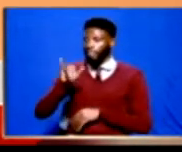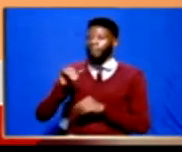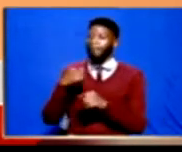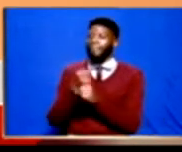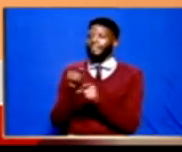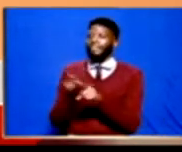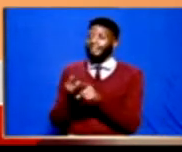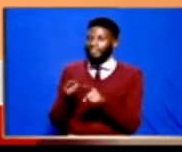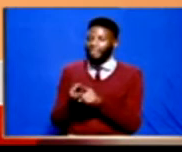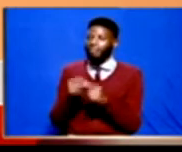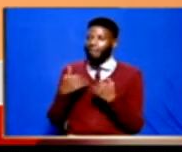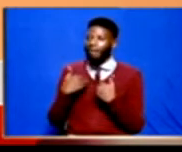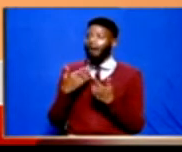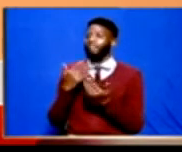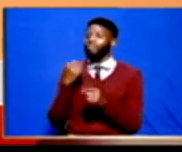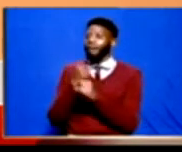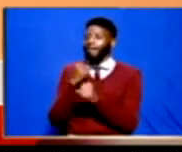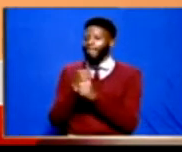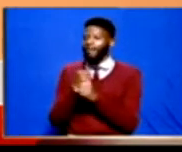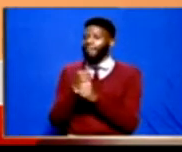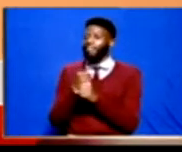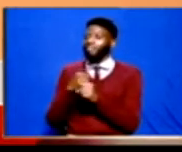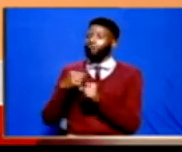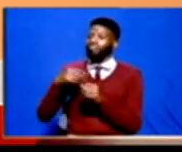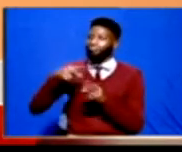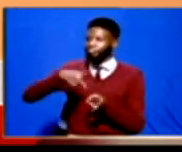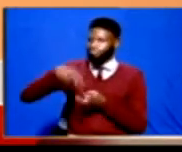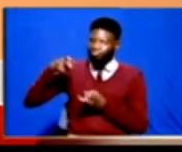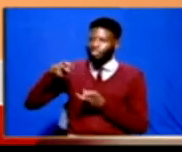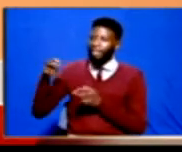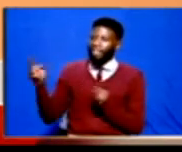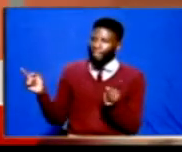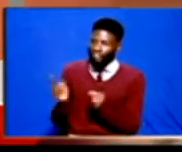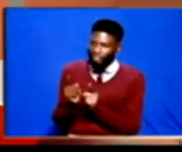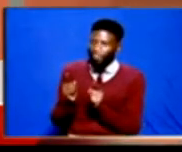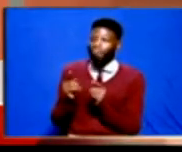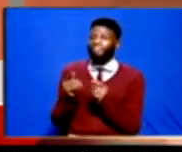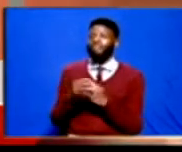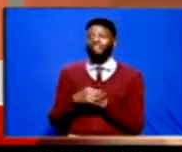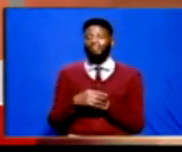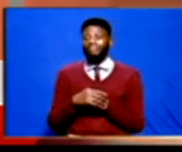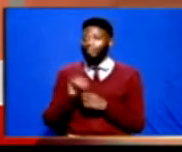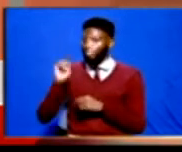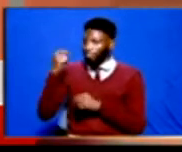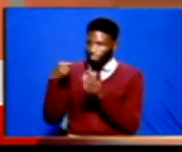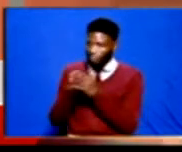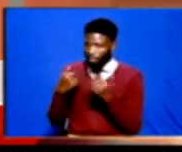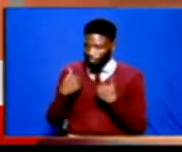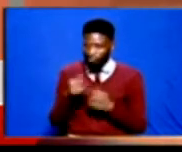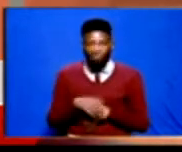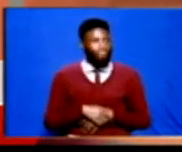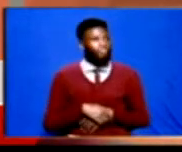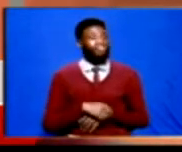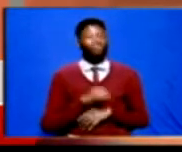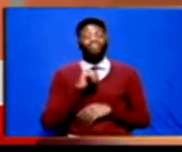sizing. Have we felt this impact here in Kenya? Indeed, the impact has been quite significant in the country. In fact,